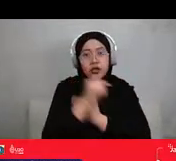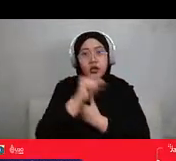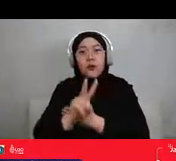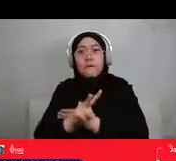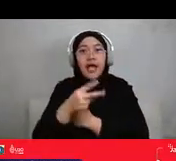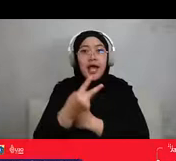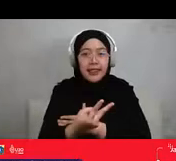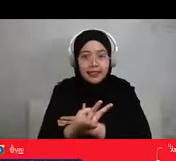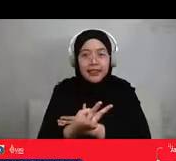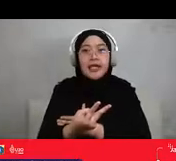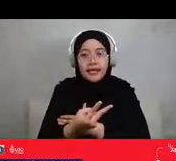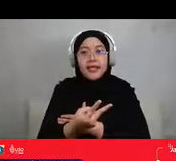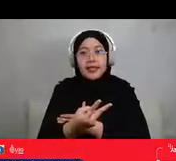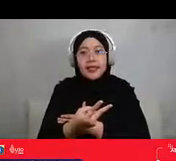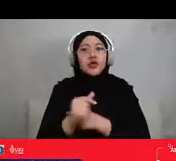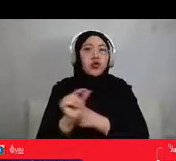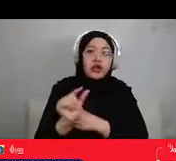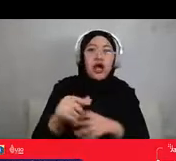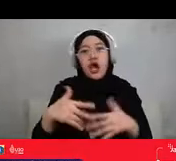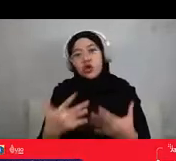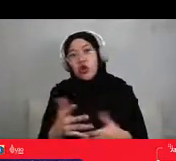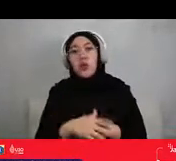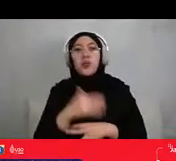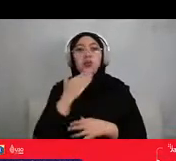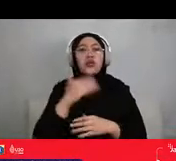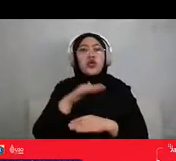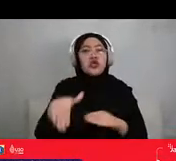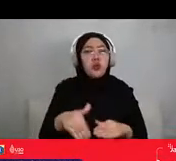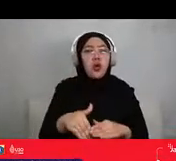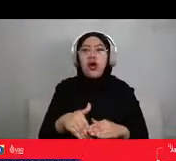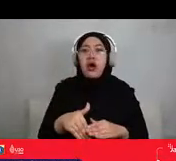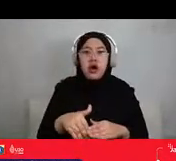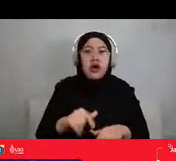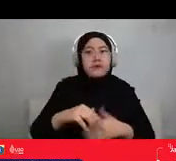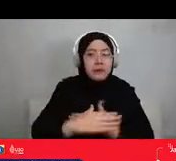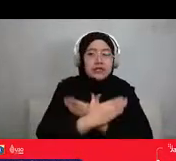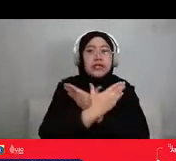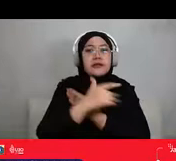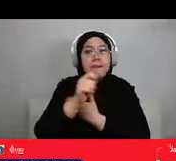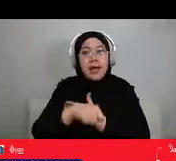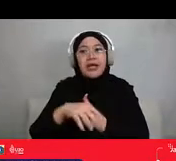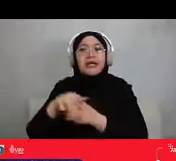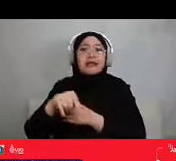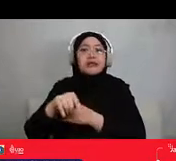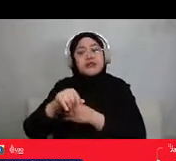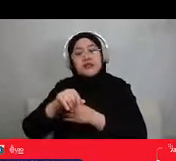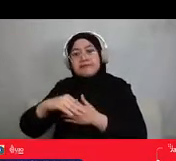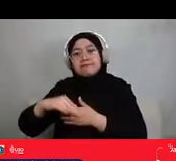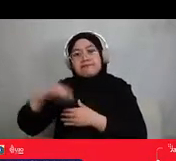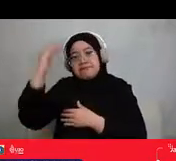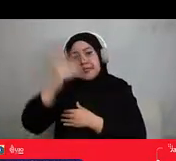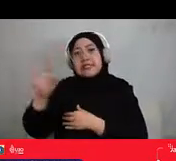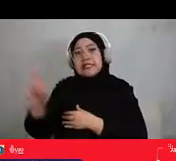the entire fleet of large and medium electric buses by 2030. So we see that the total investment requirement is